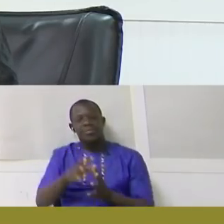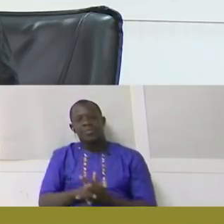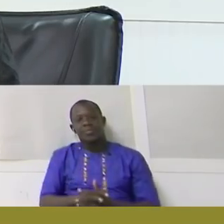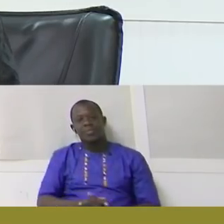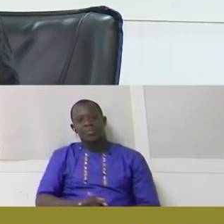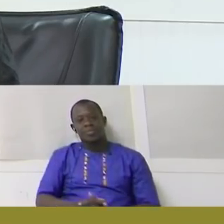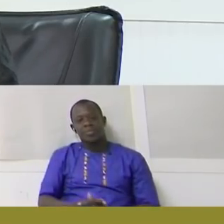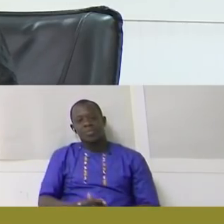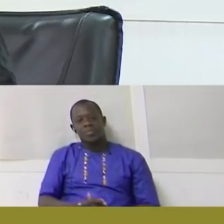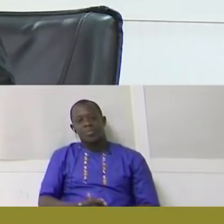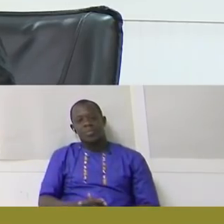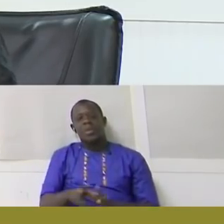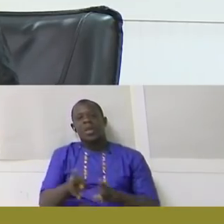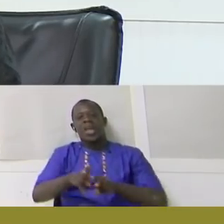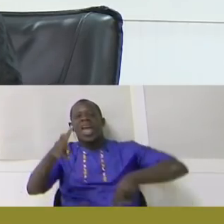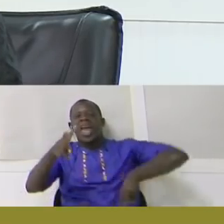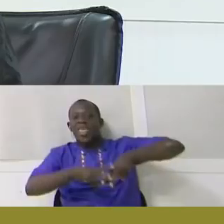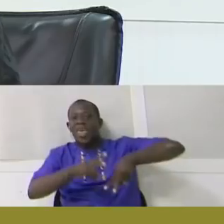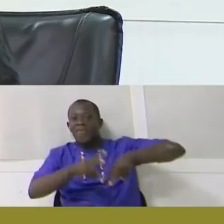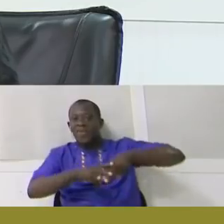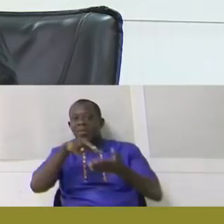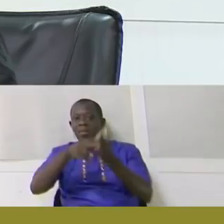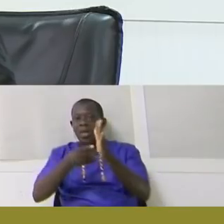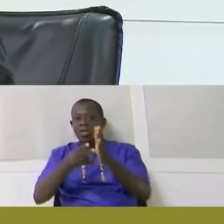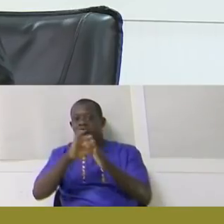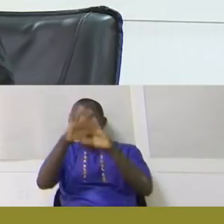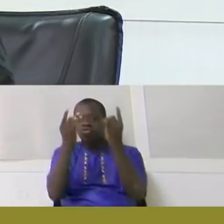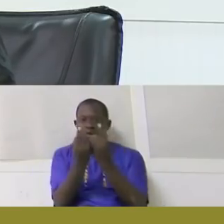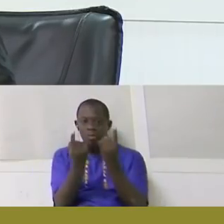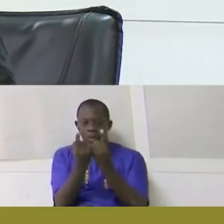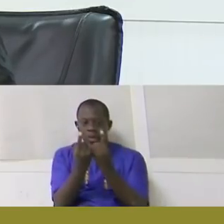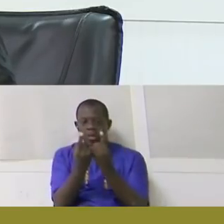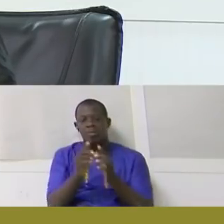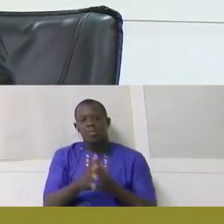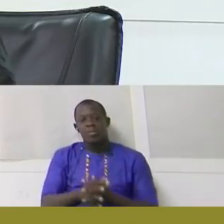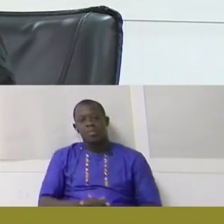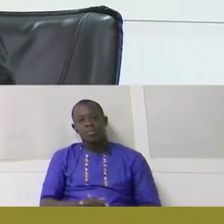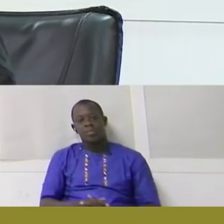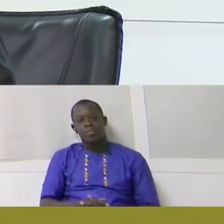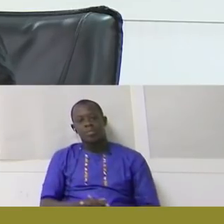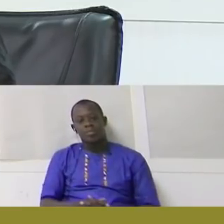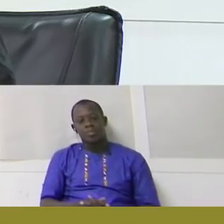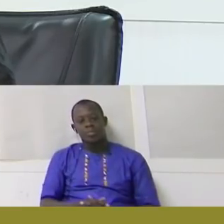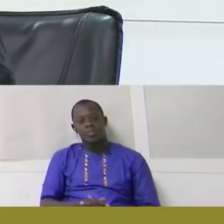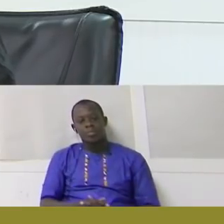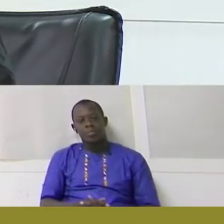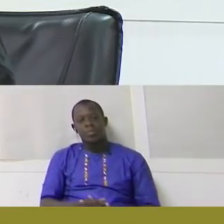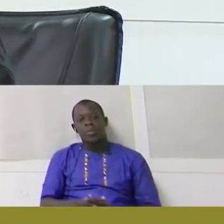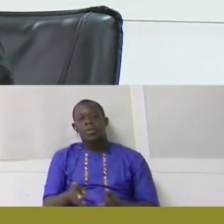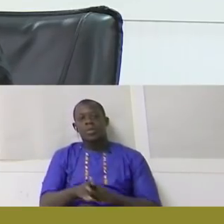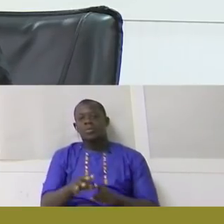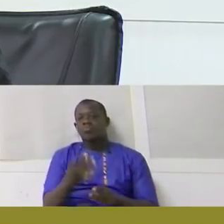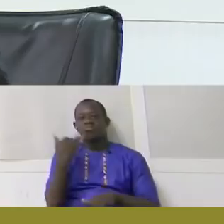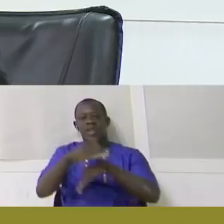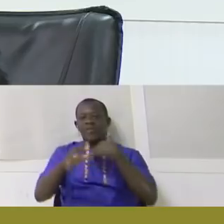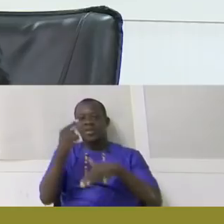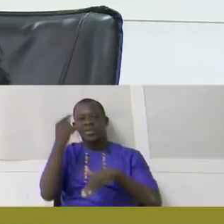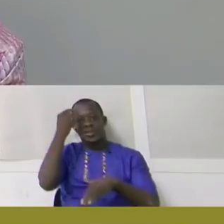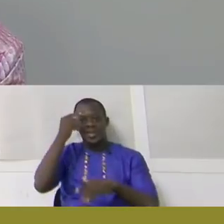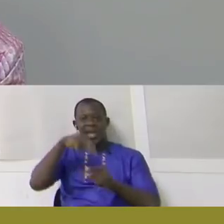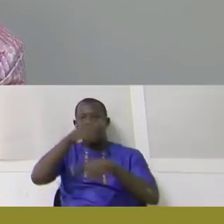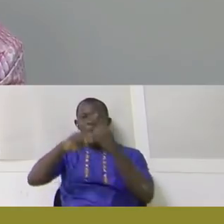that HIV and AIDS dafa nekk lo xamne HIV and AIDS is something that is ragnawut ken it does